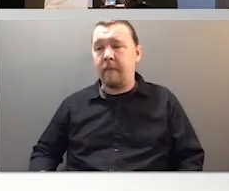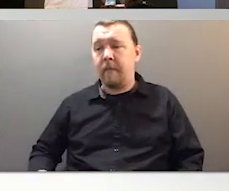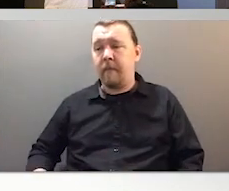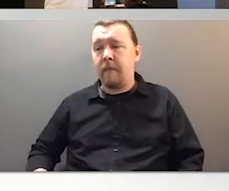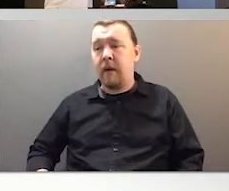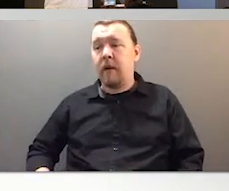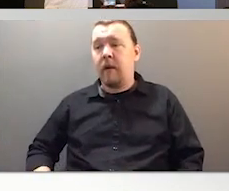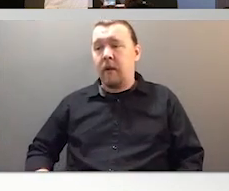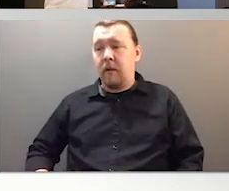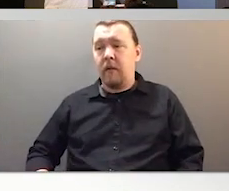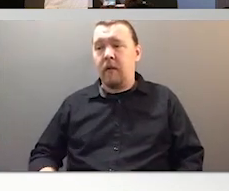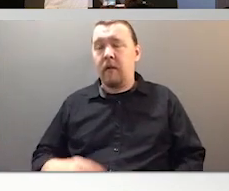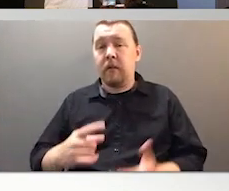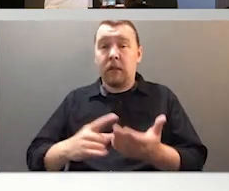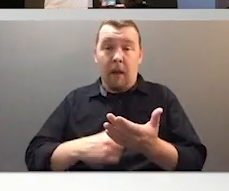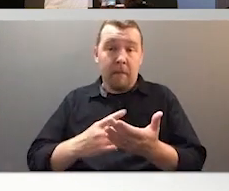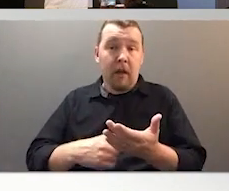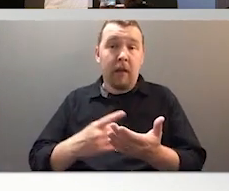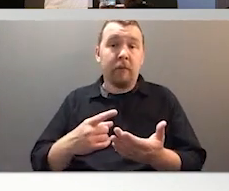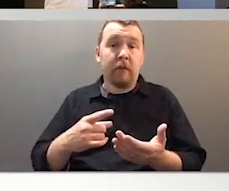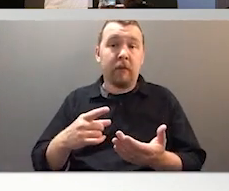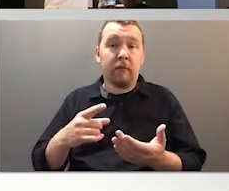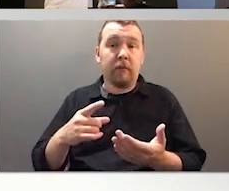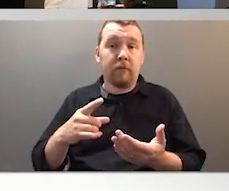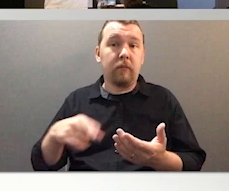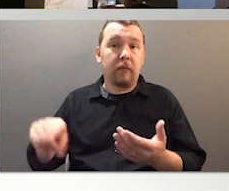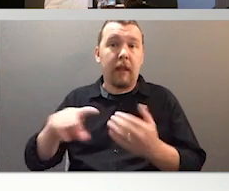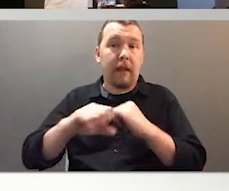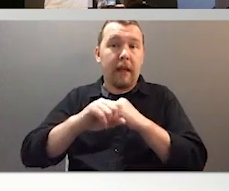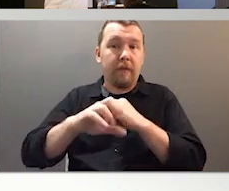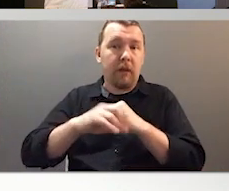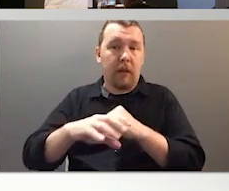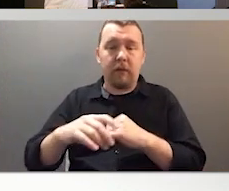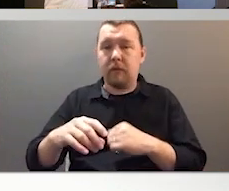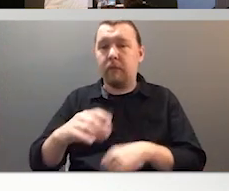Sometimes they'll advertise. It depends on the clinic.